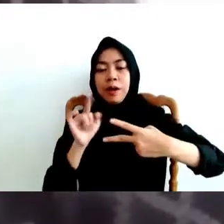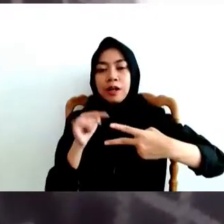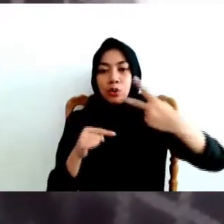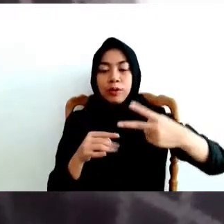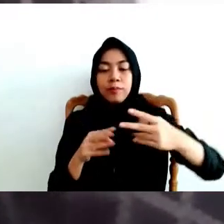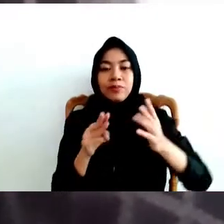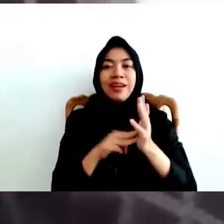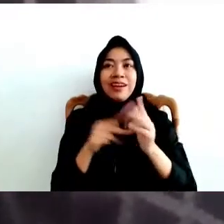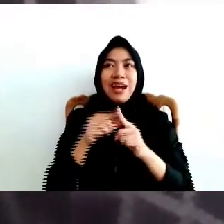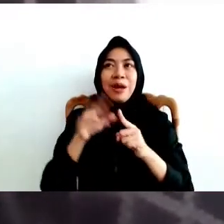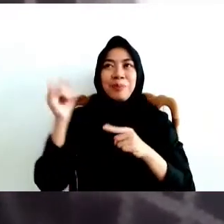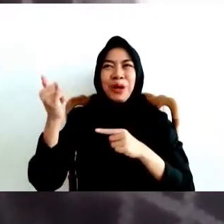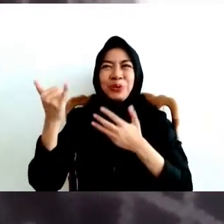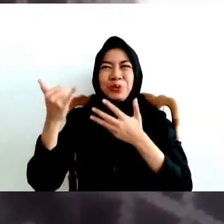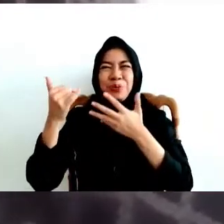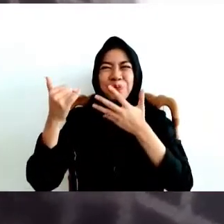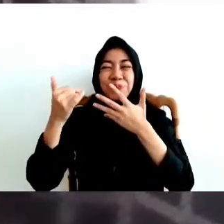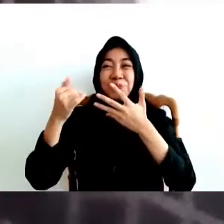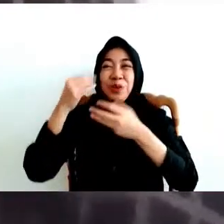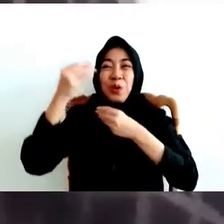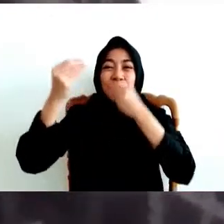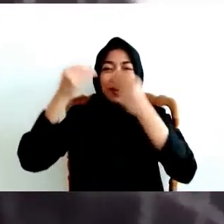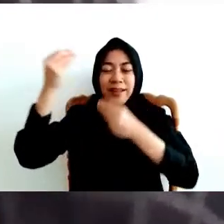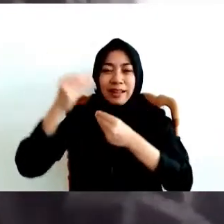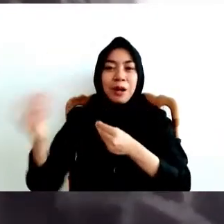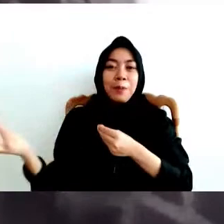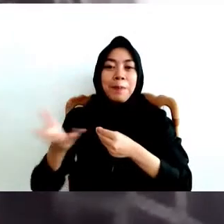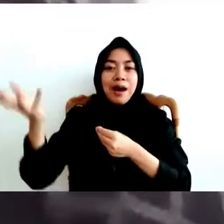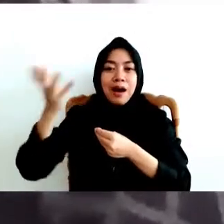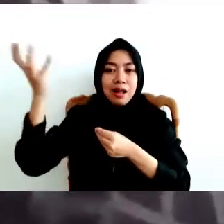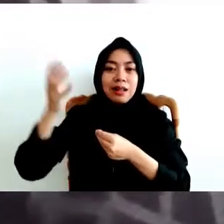is complicated, MPI is expensive. Now I'm